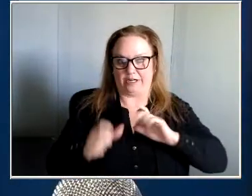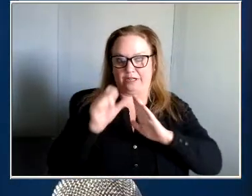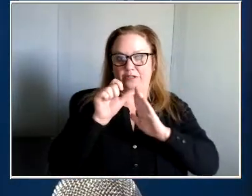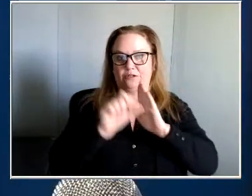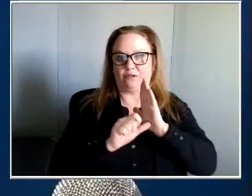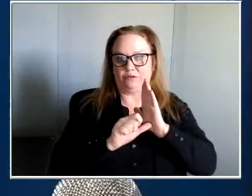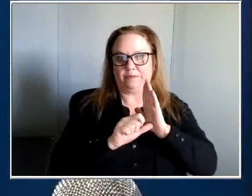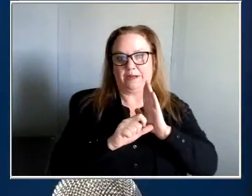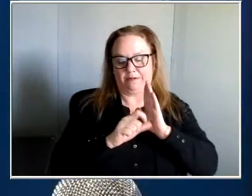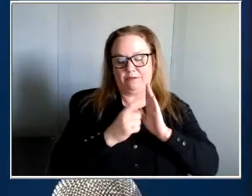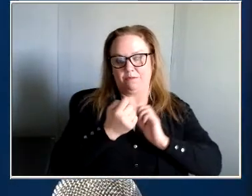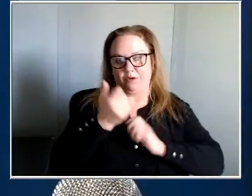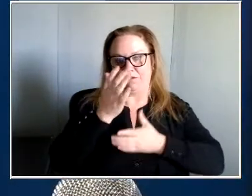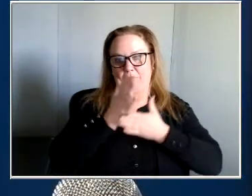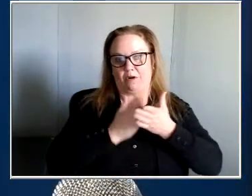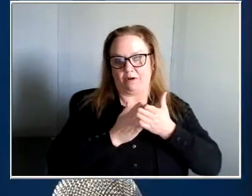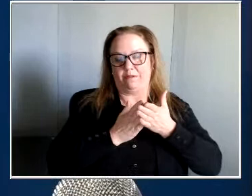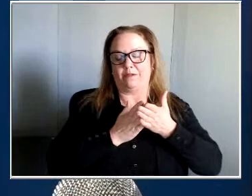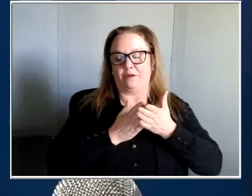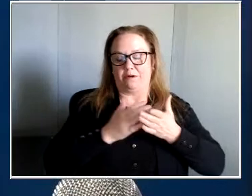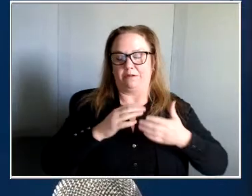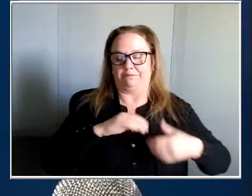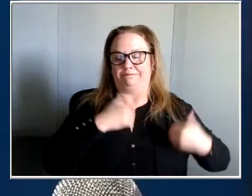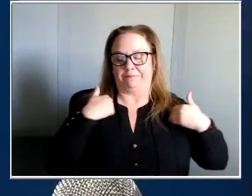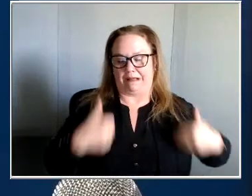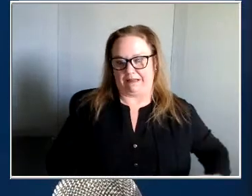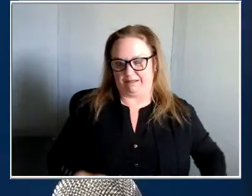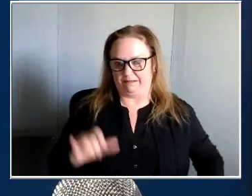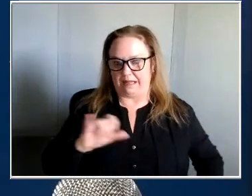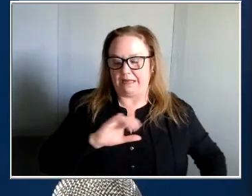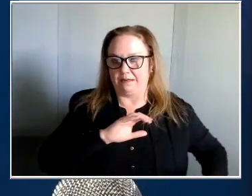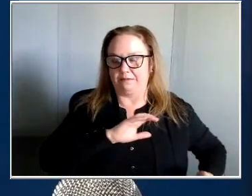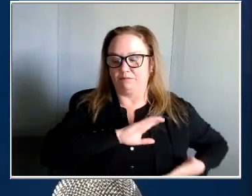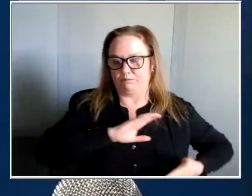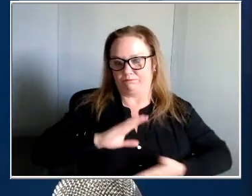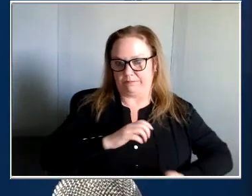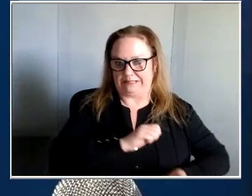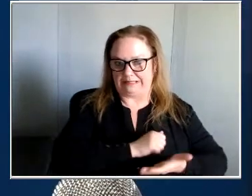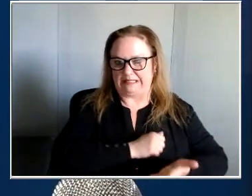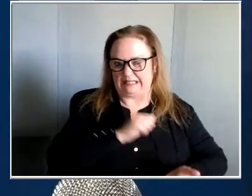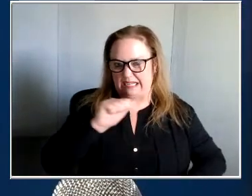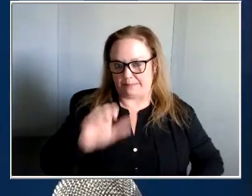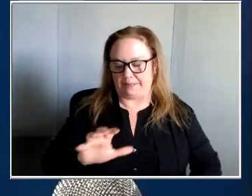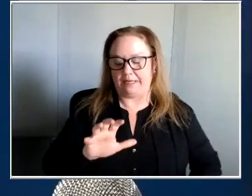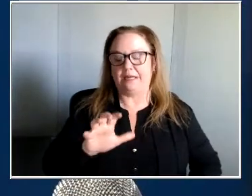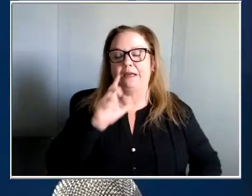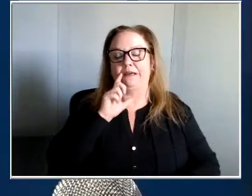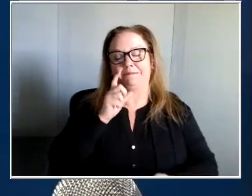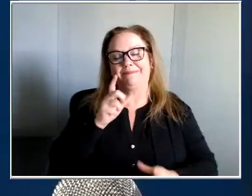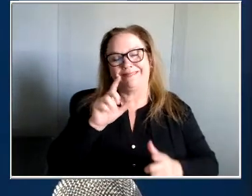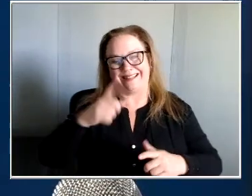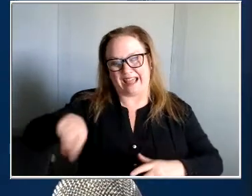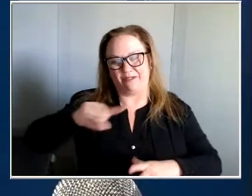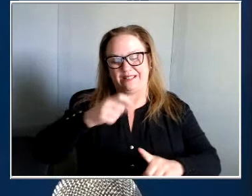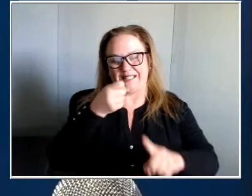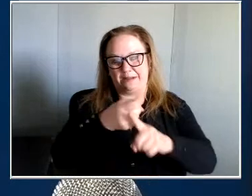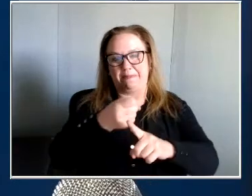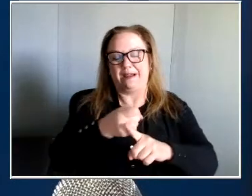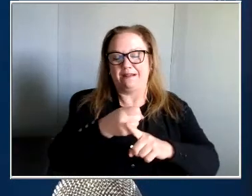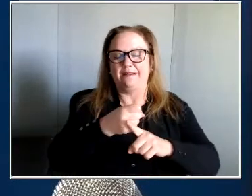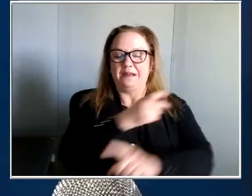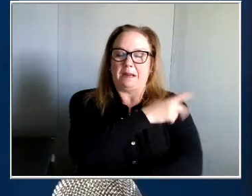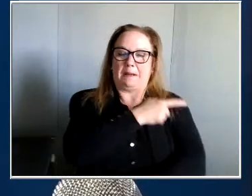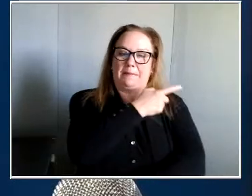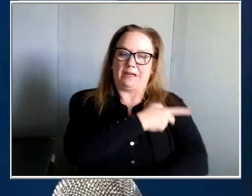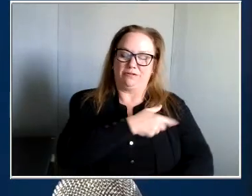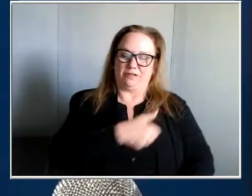body, like a mastectomy. Today, we're talking about how these changes impact a patient's self-esteem and why healthcare